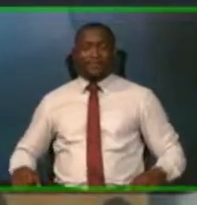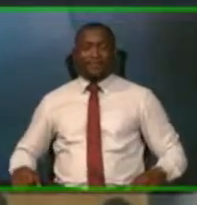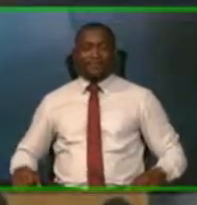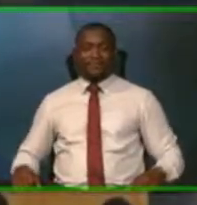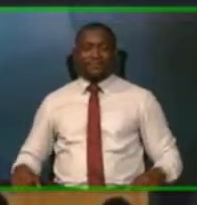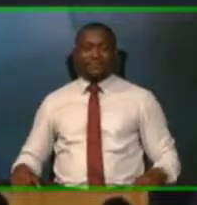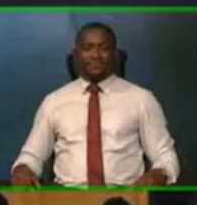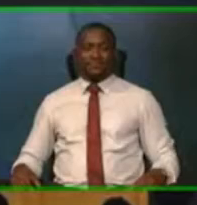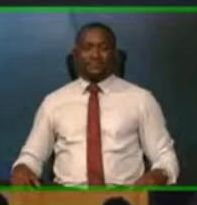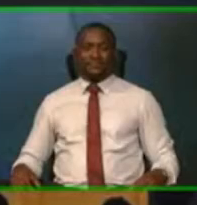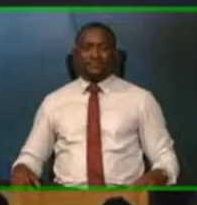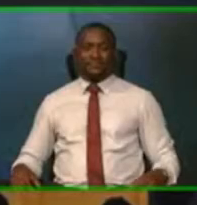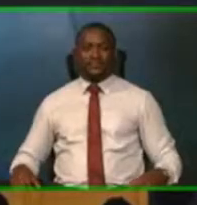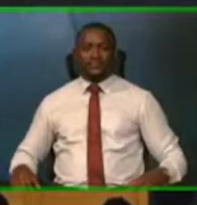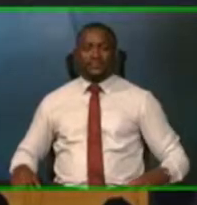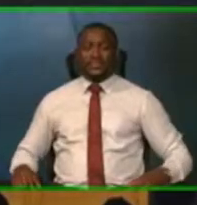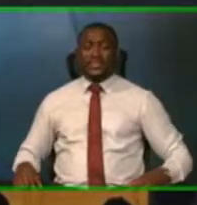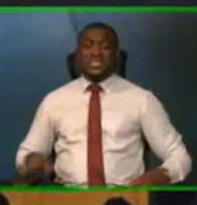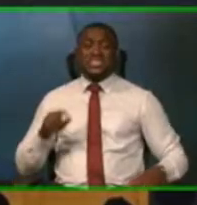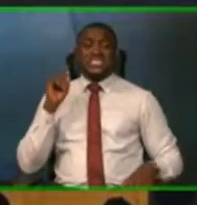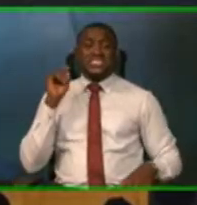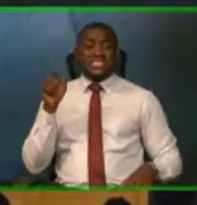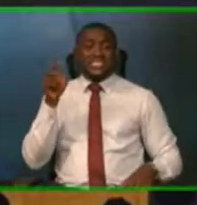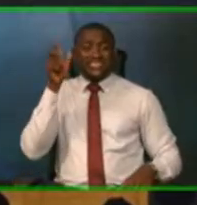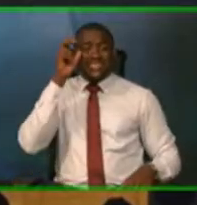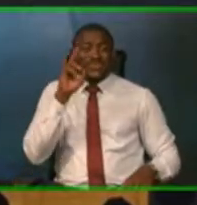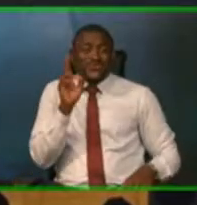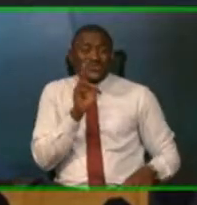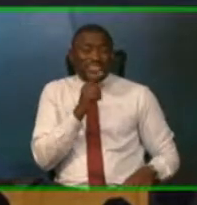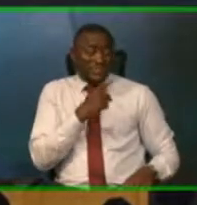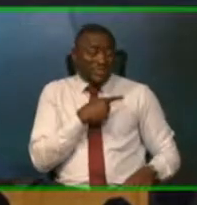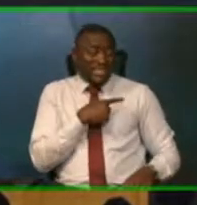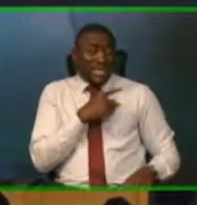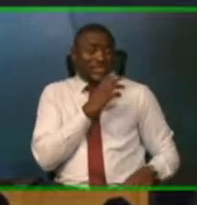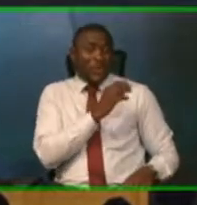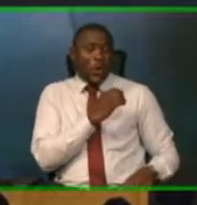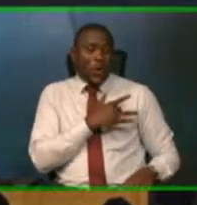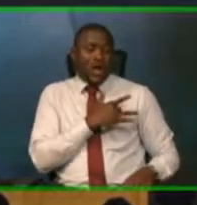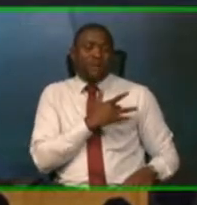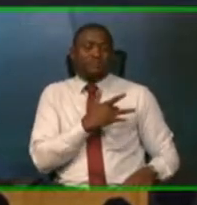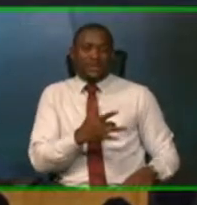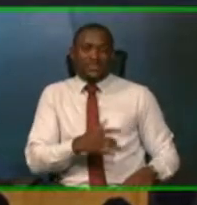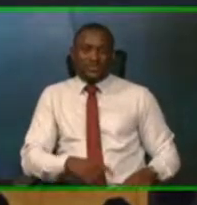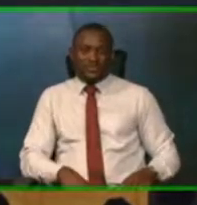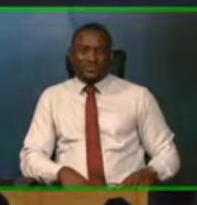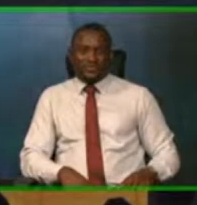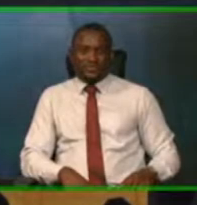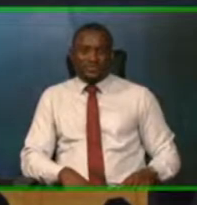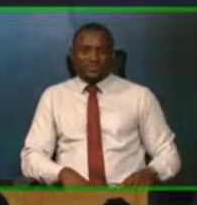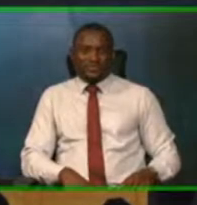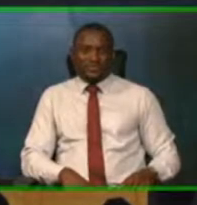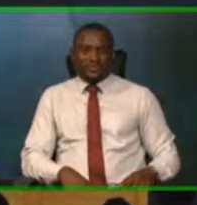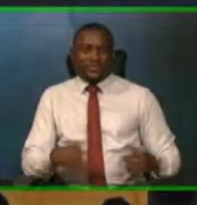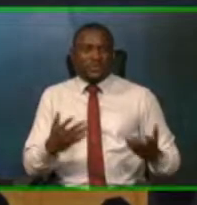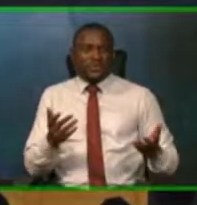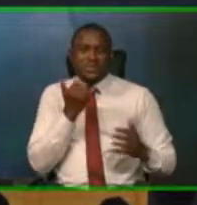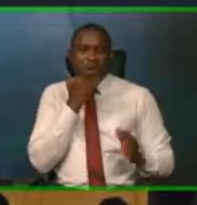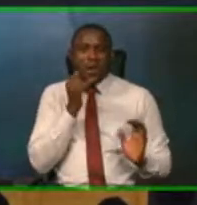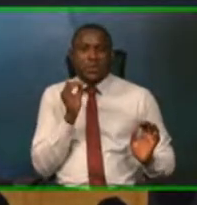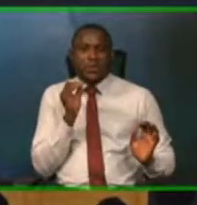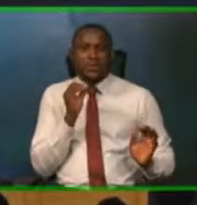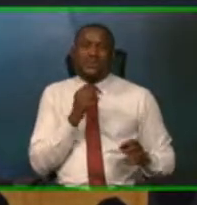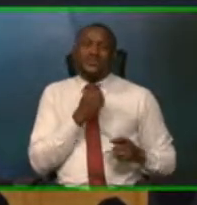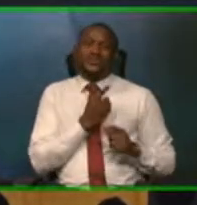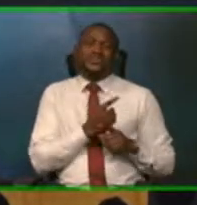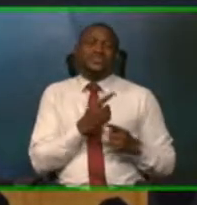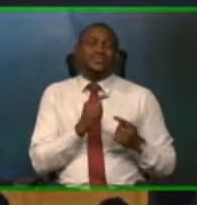He used Peter's compassion. What was Peter's offense that Jesus rebuked Satan from him? Trying to